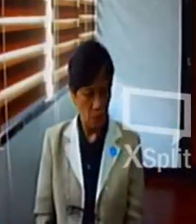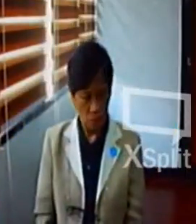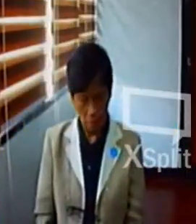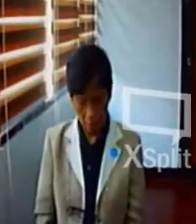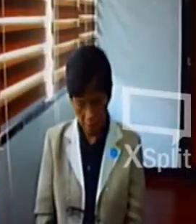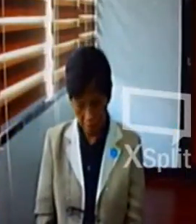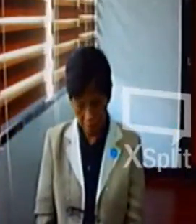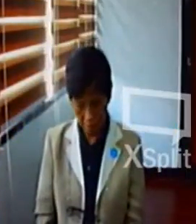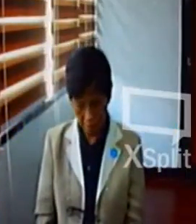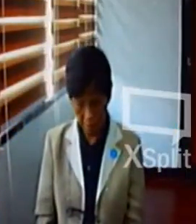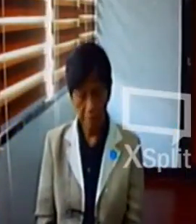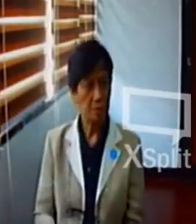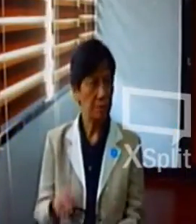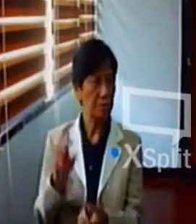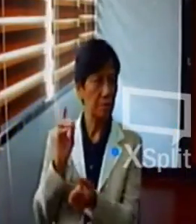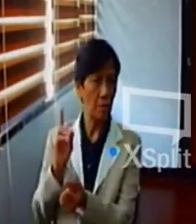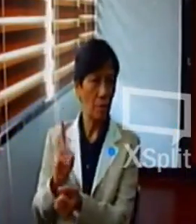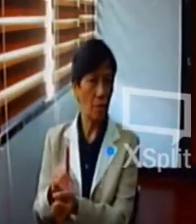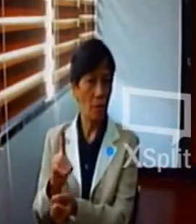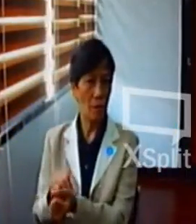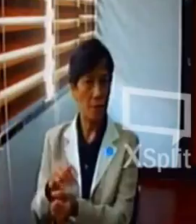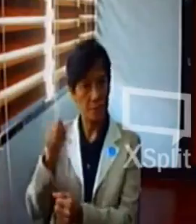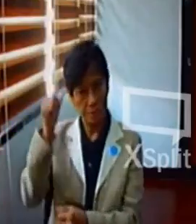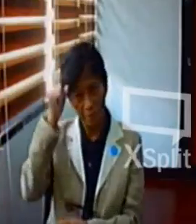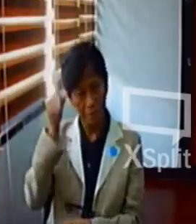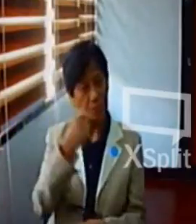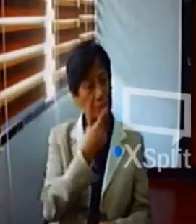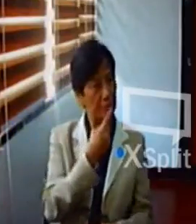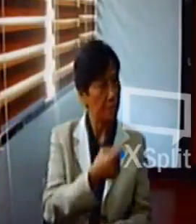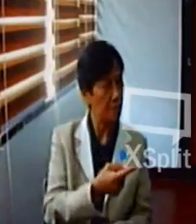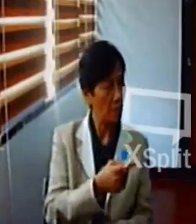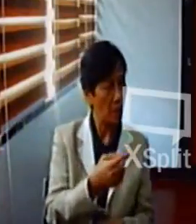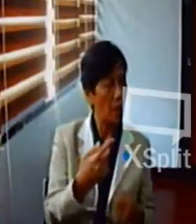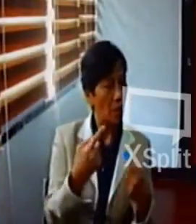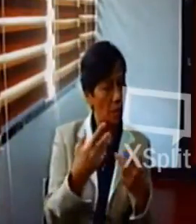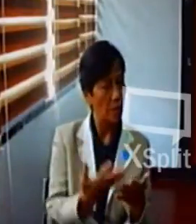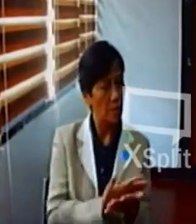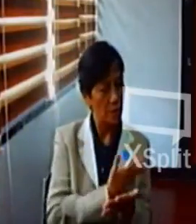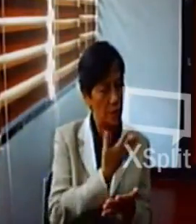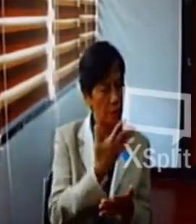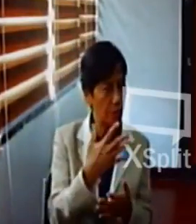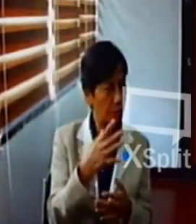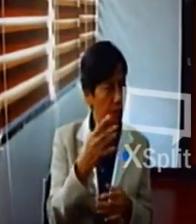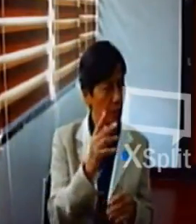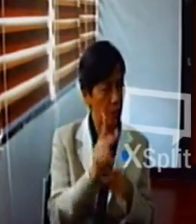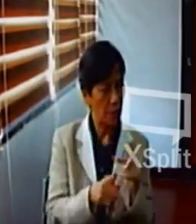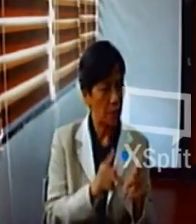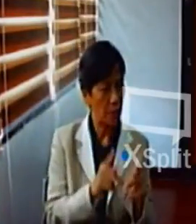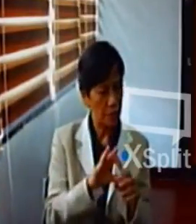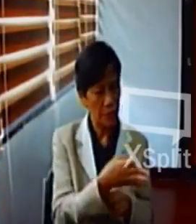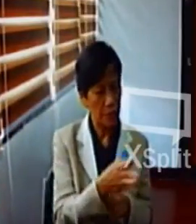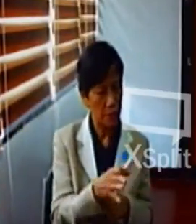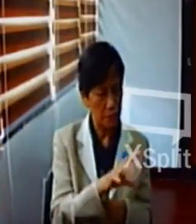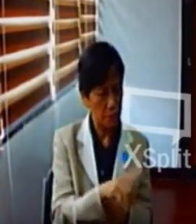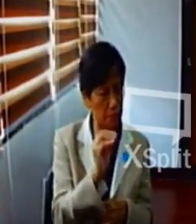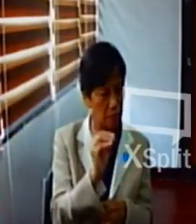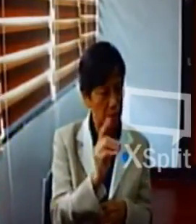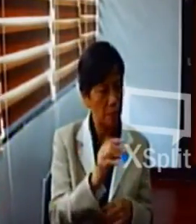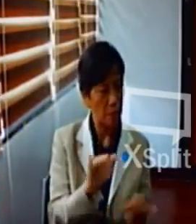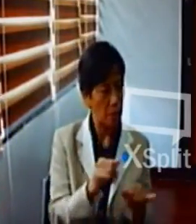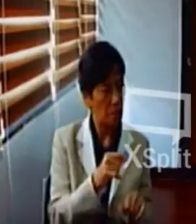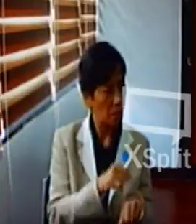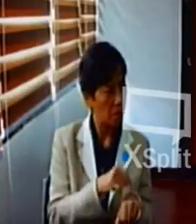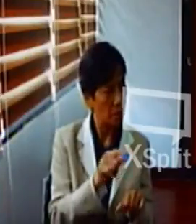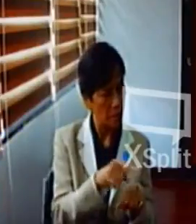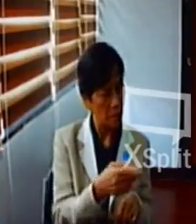Dr. Santos, so you said that new species are being discovered. But at the same time, you also